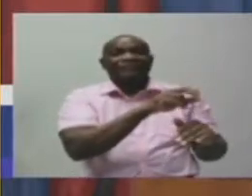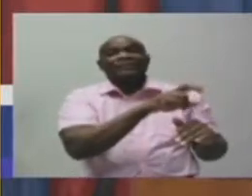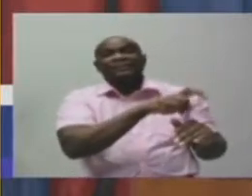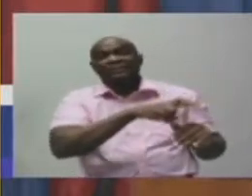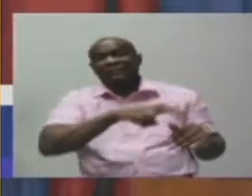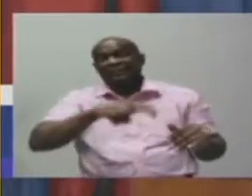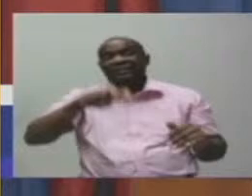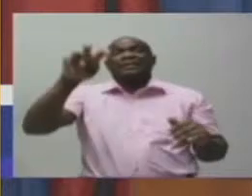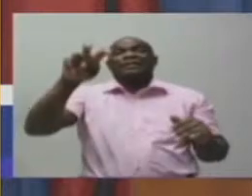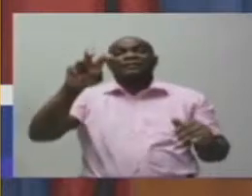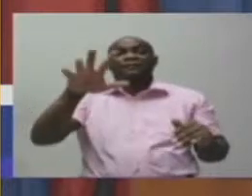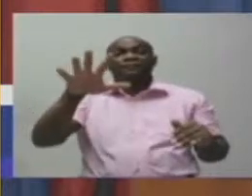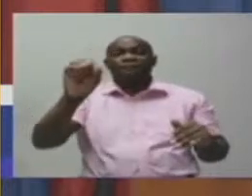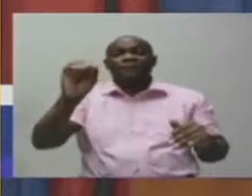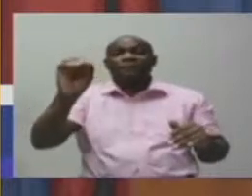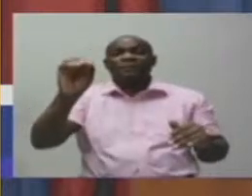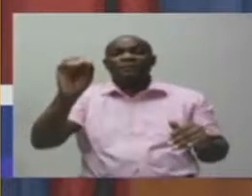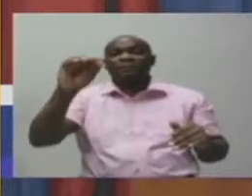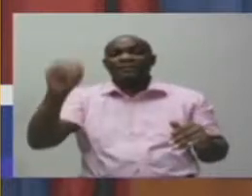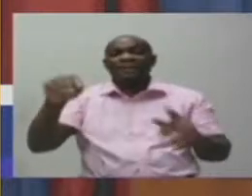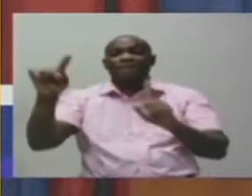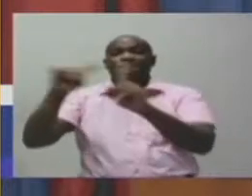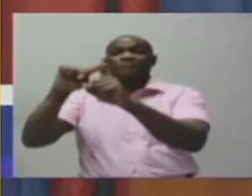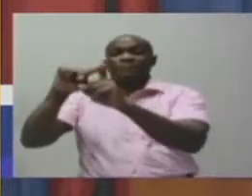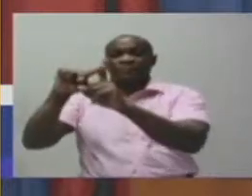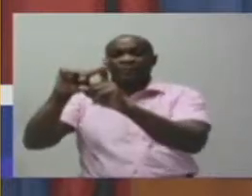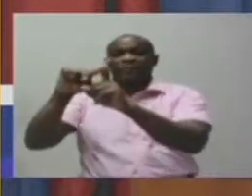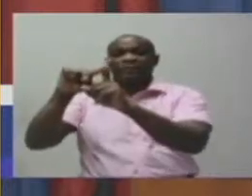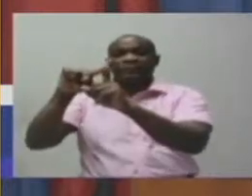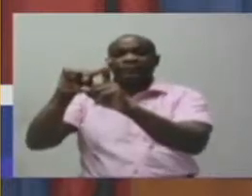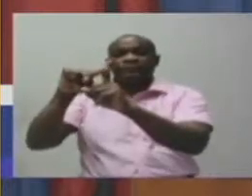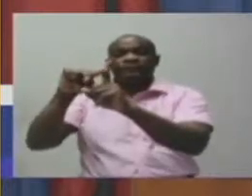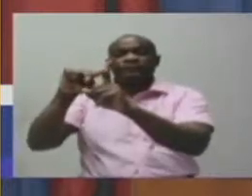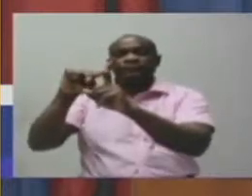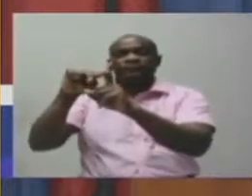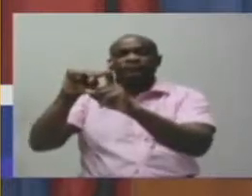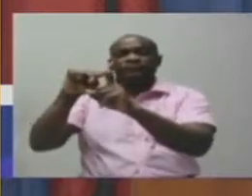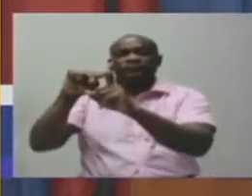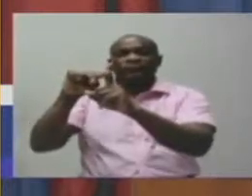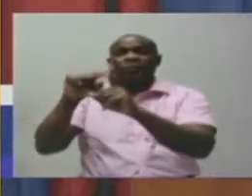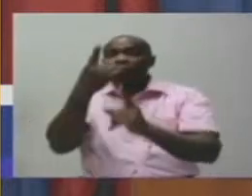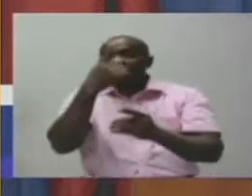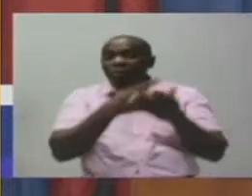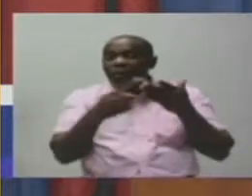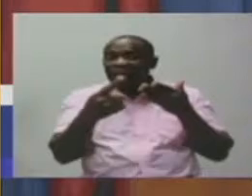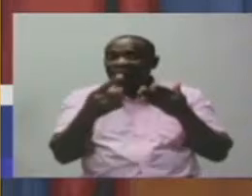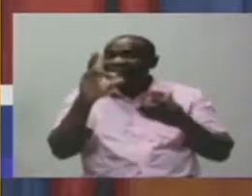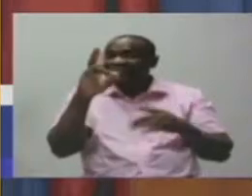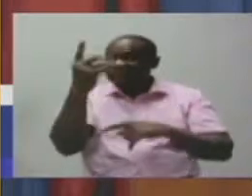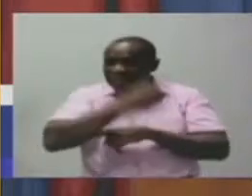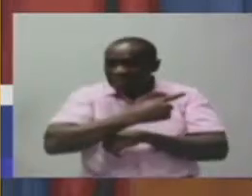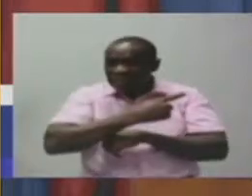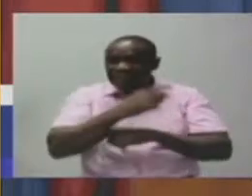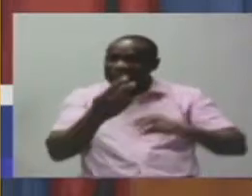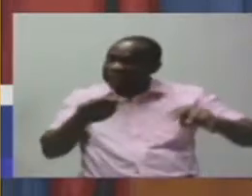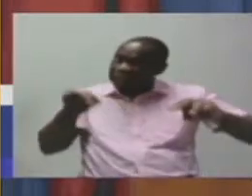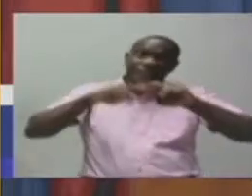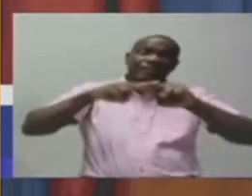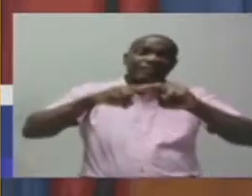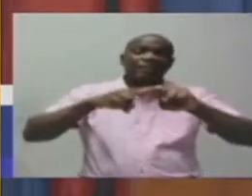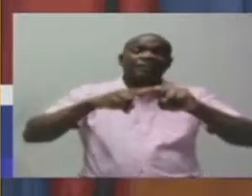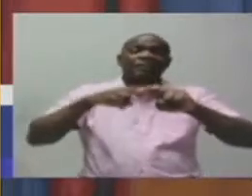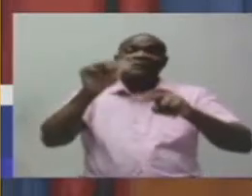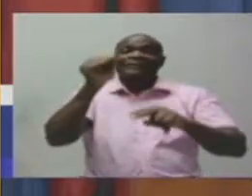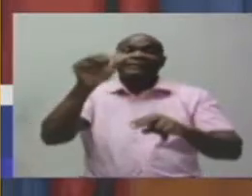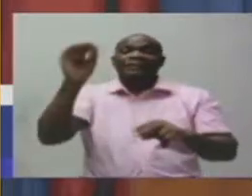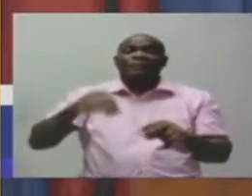to 50% plus. Today, in 1 week and 7 days, we are seeing anywhere between 50 and